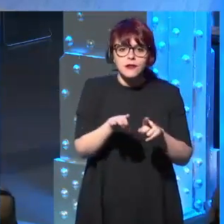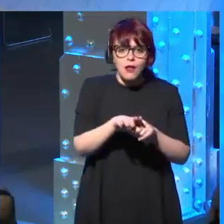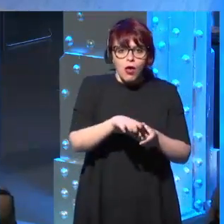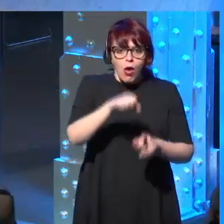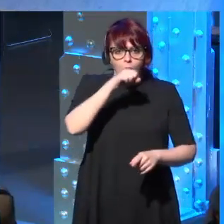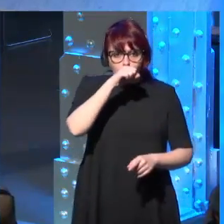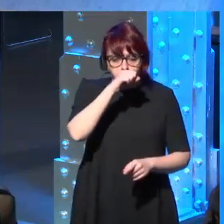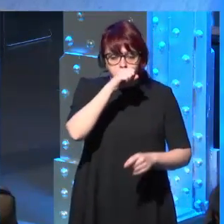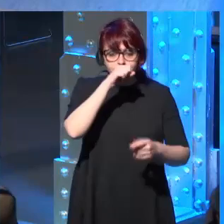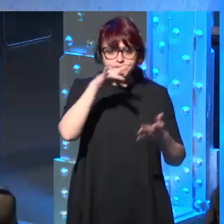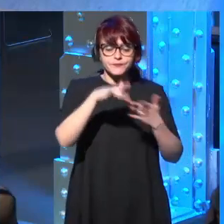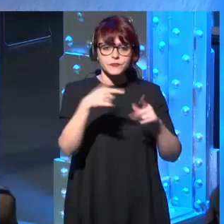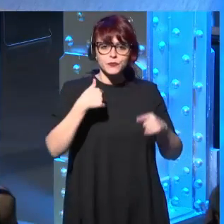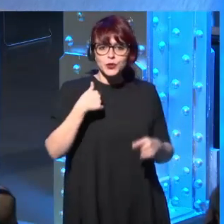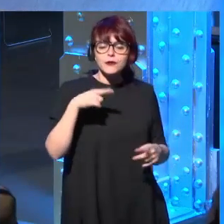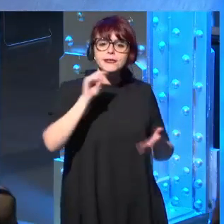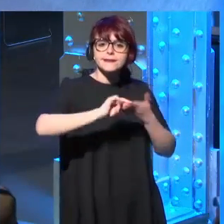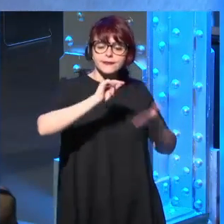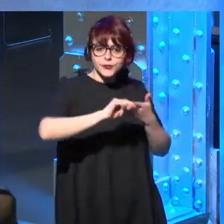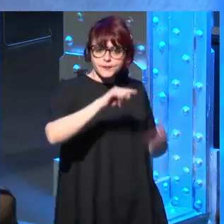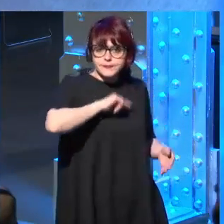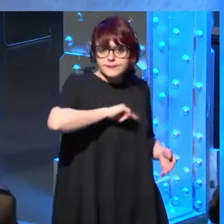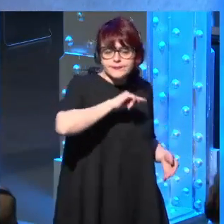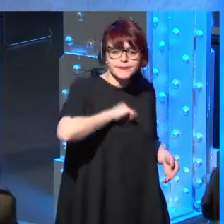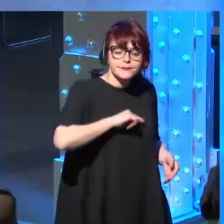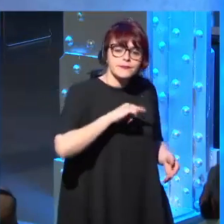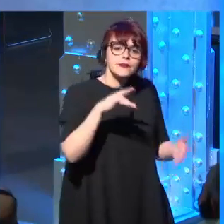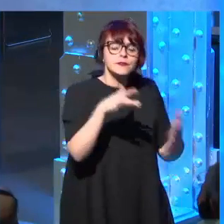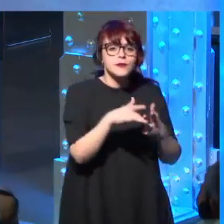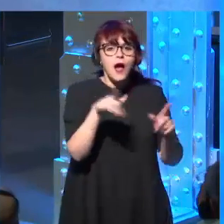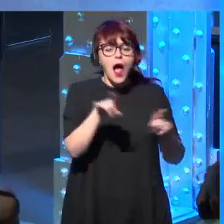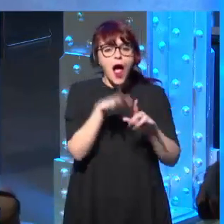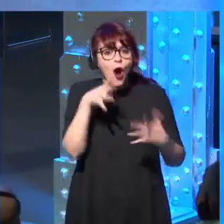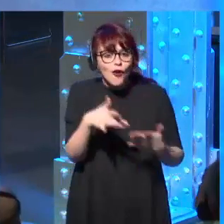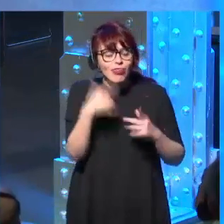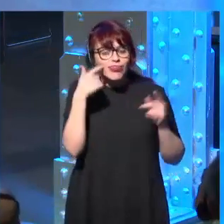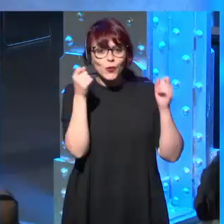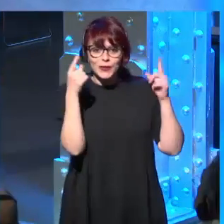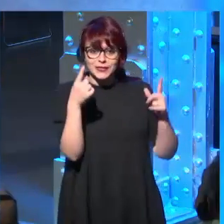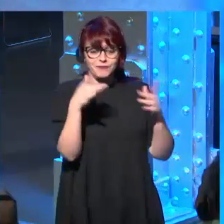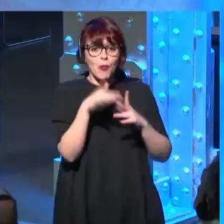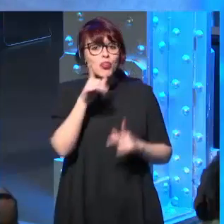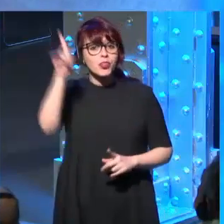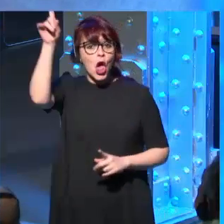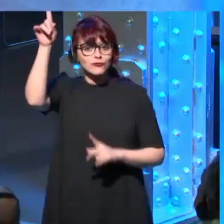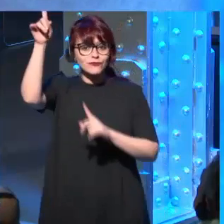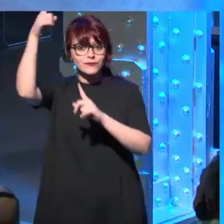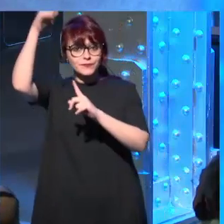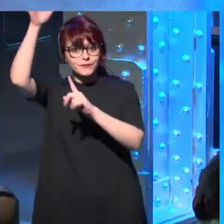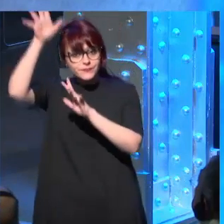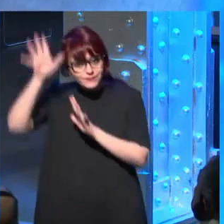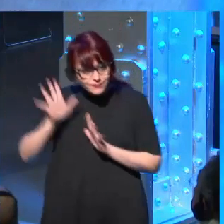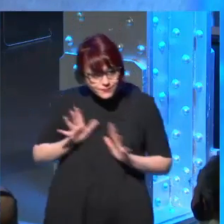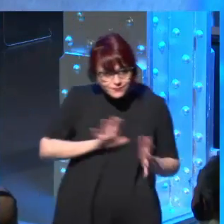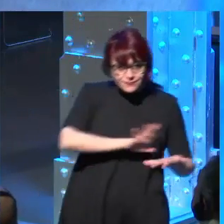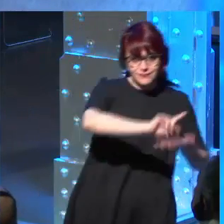writer who is, now that I realize God is not speaking through me, but let me think, if he were to be speaking from